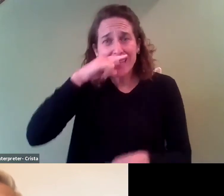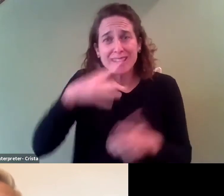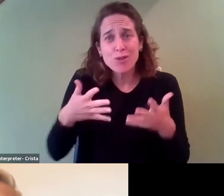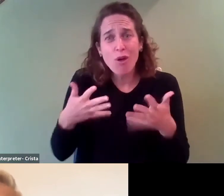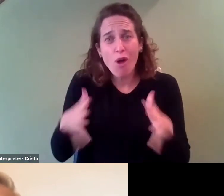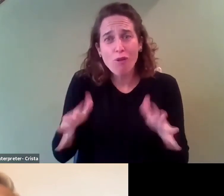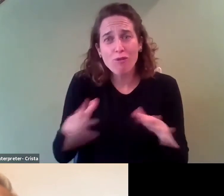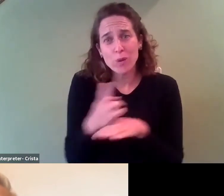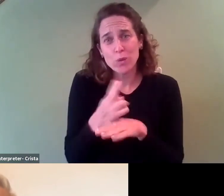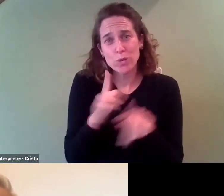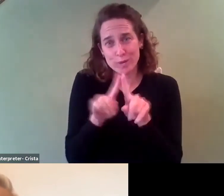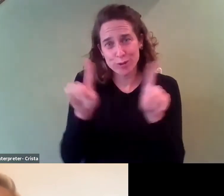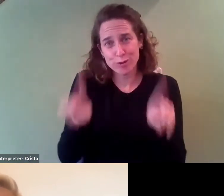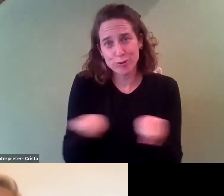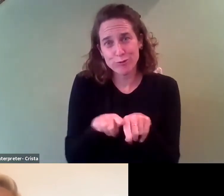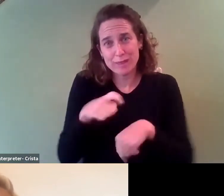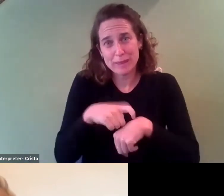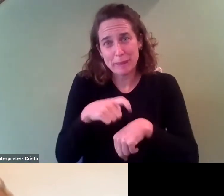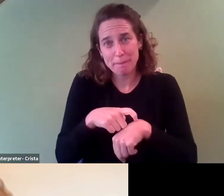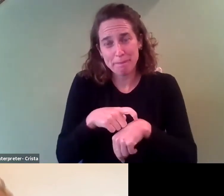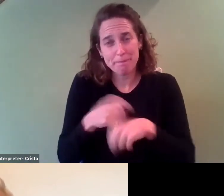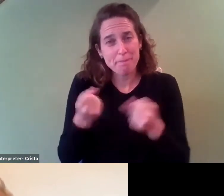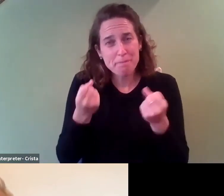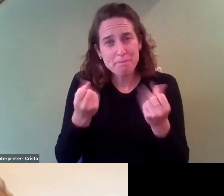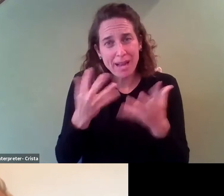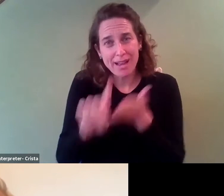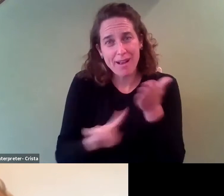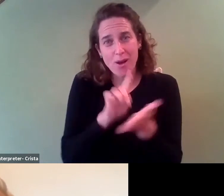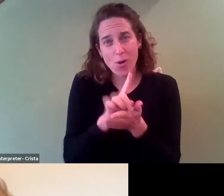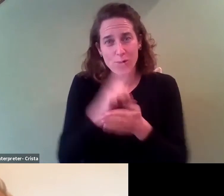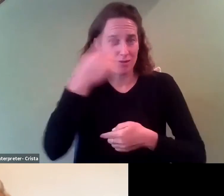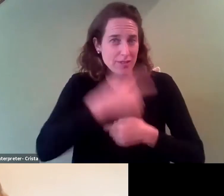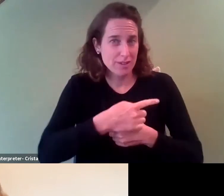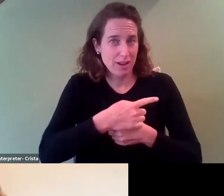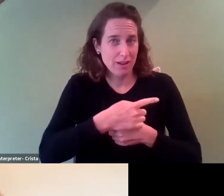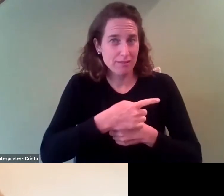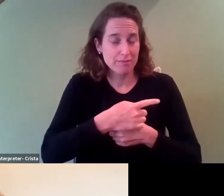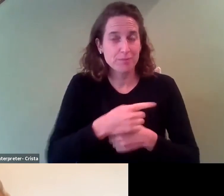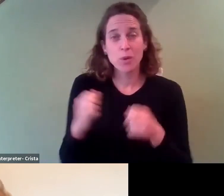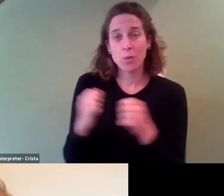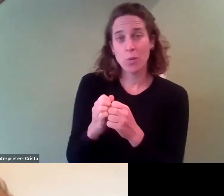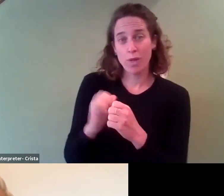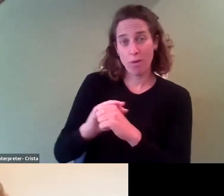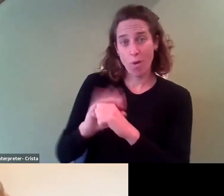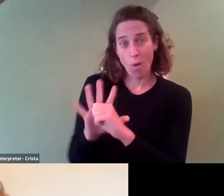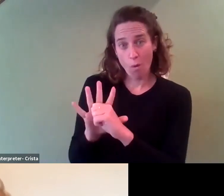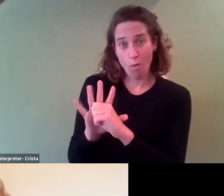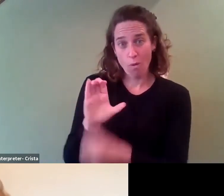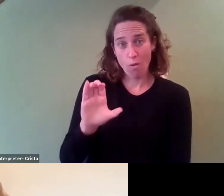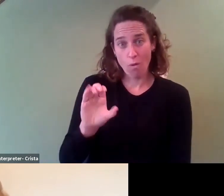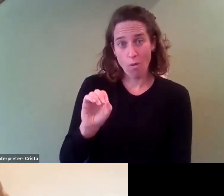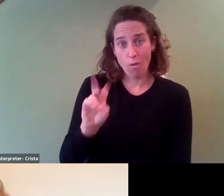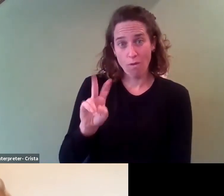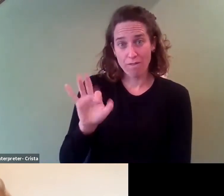more hours of the day. All of this was happening, but the COVID pandemic has forced us